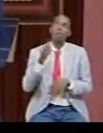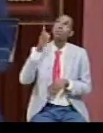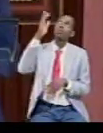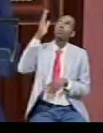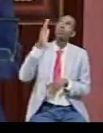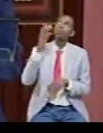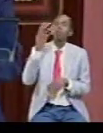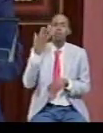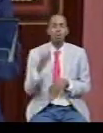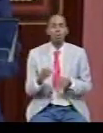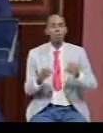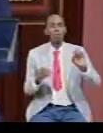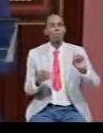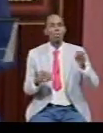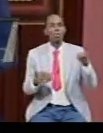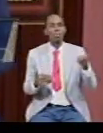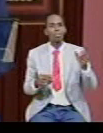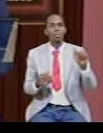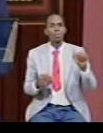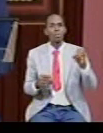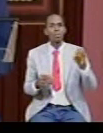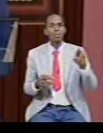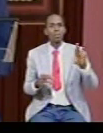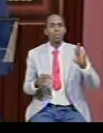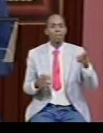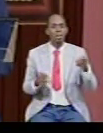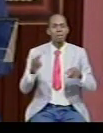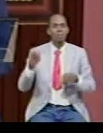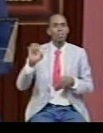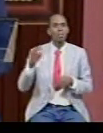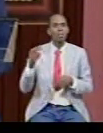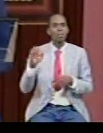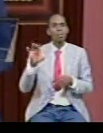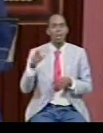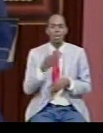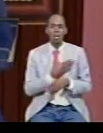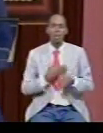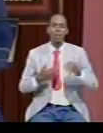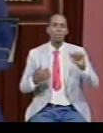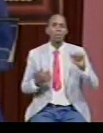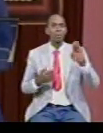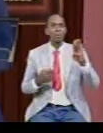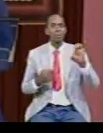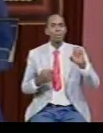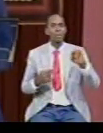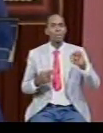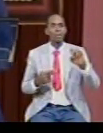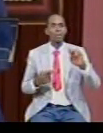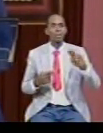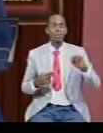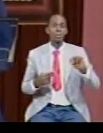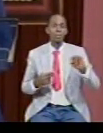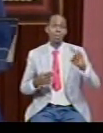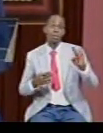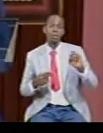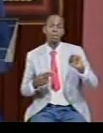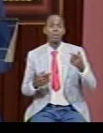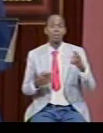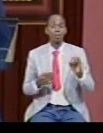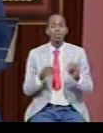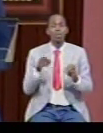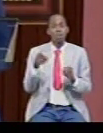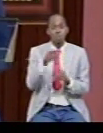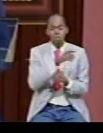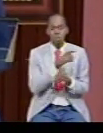Shadrach, Meshach, and Abednego. They won him over. You will win your